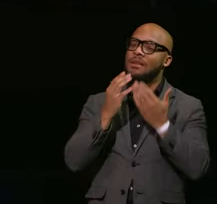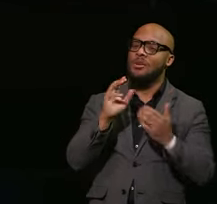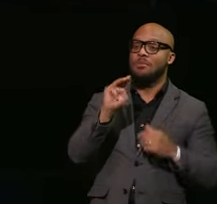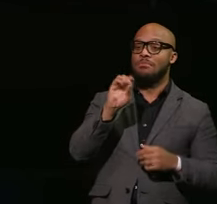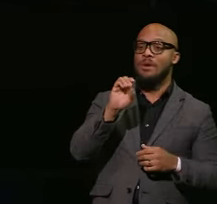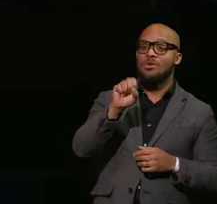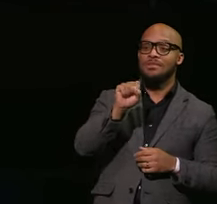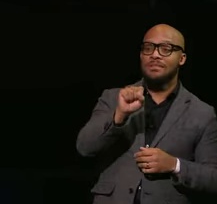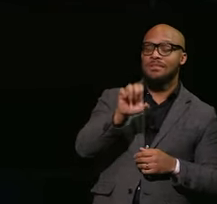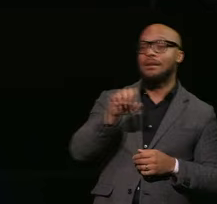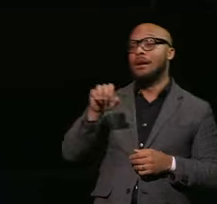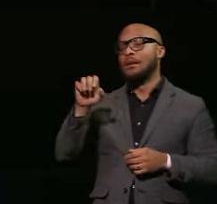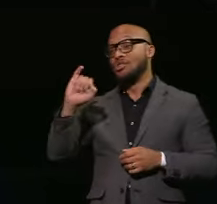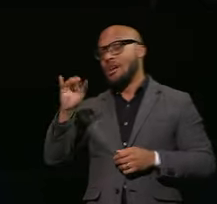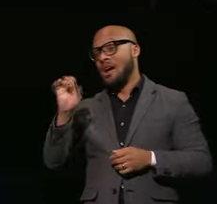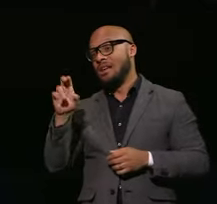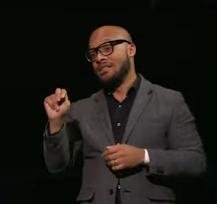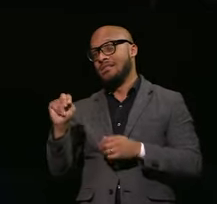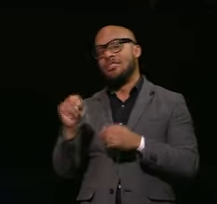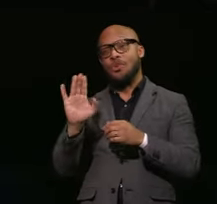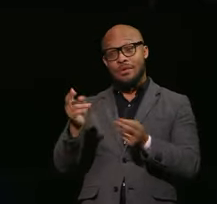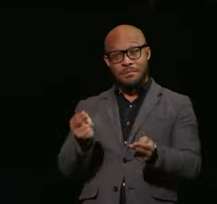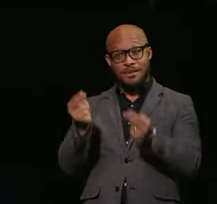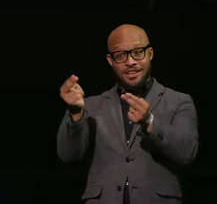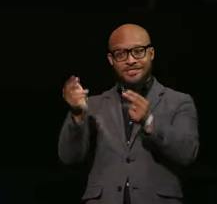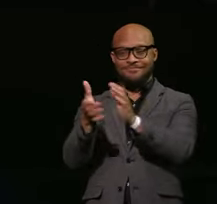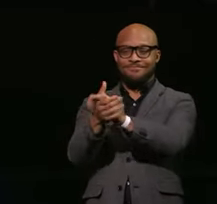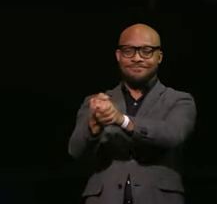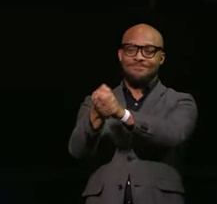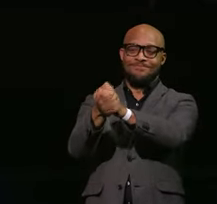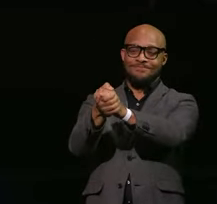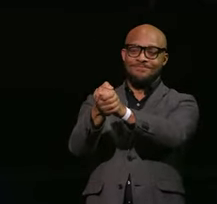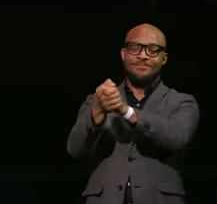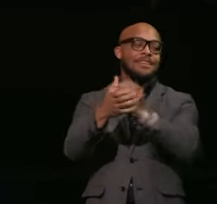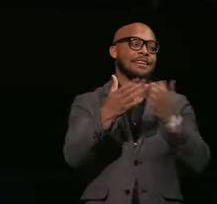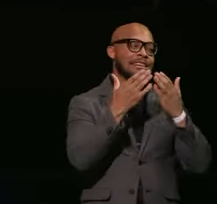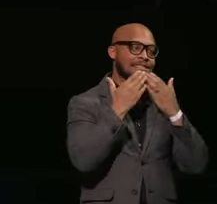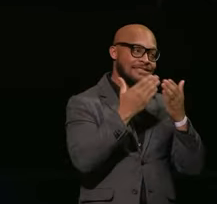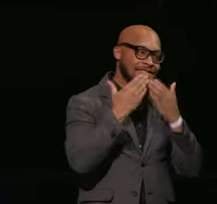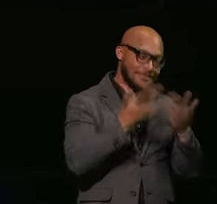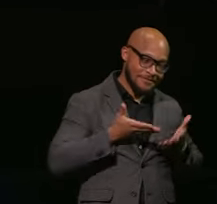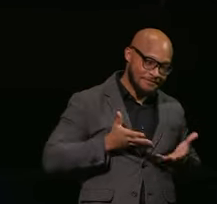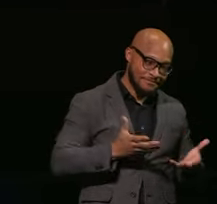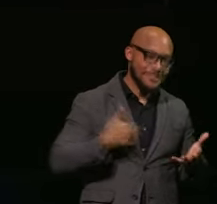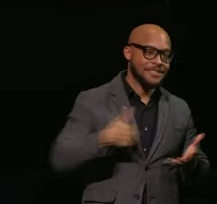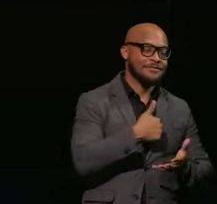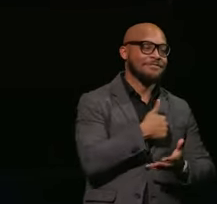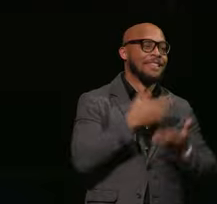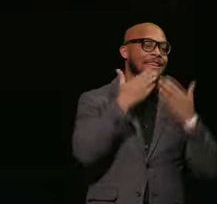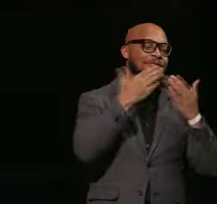your nomination. Thank you. Thanks for having us. Thank you. Thank you so much.